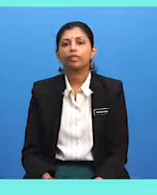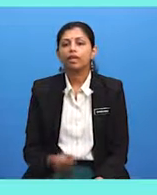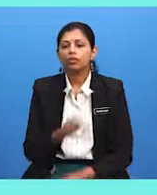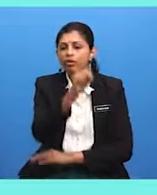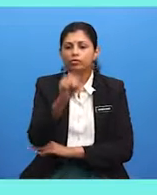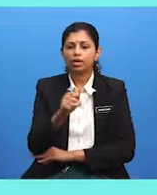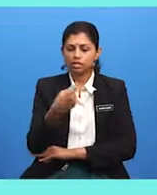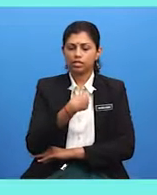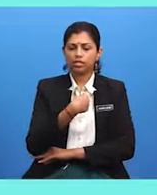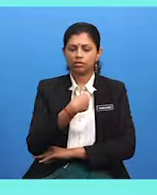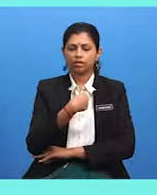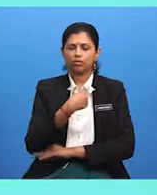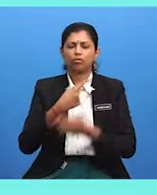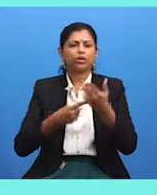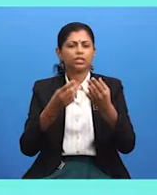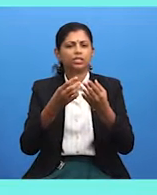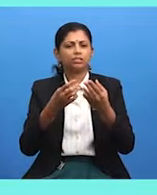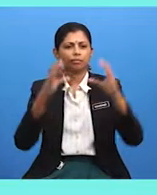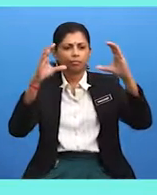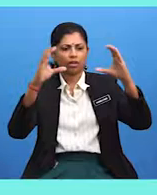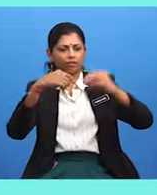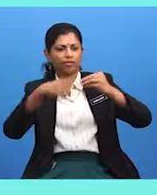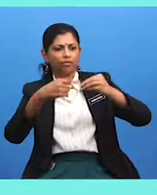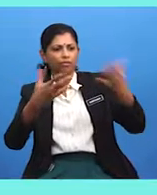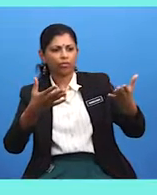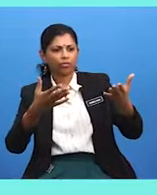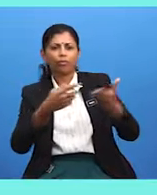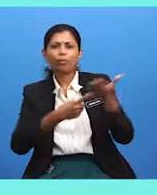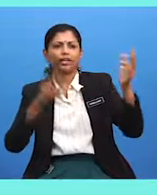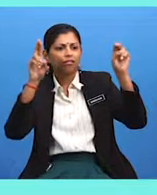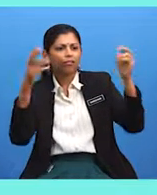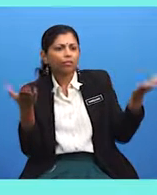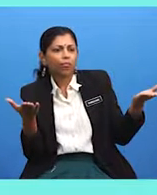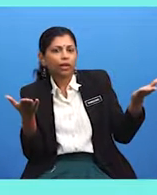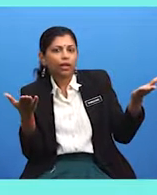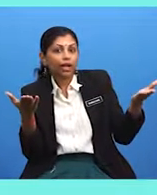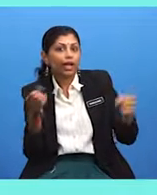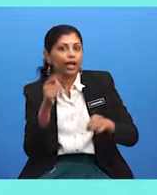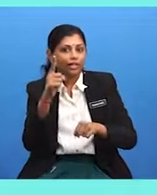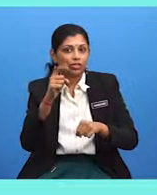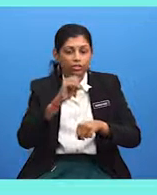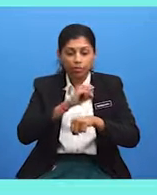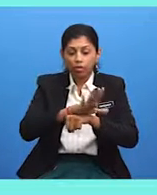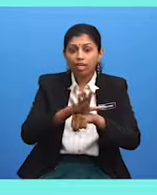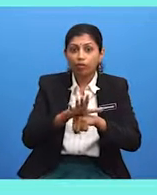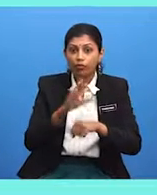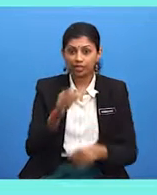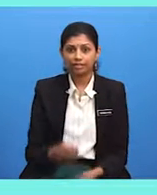about? It's about COVID-19. What about